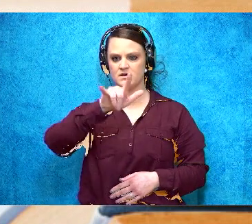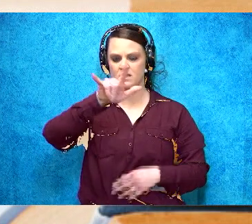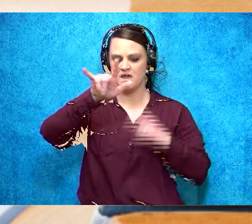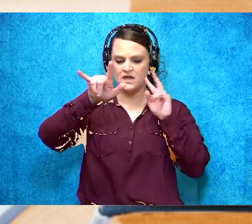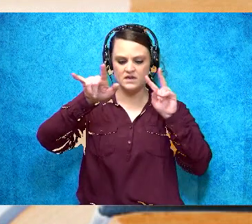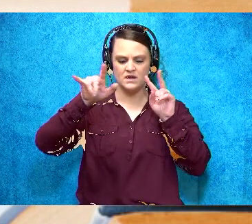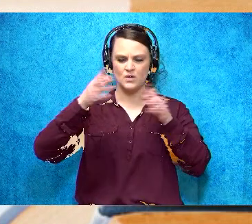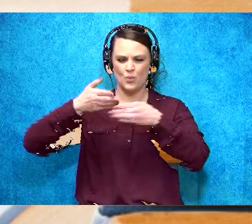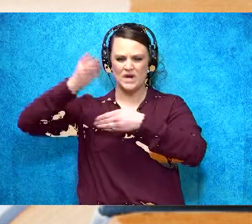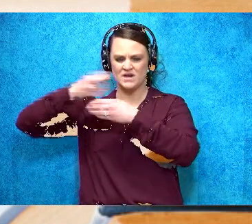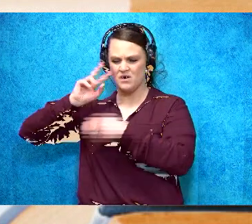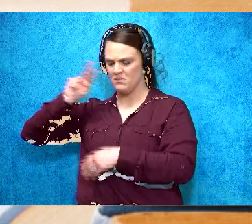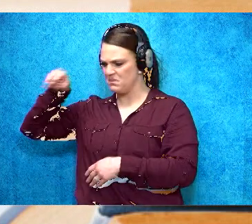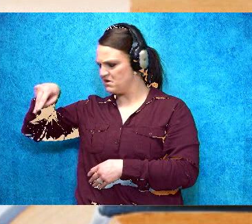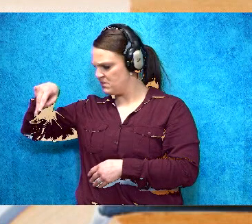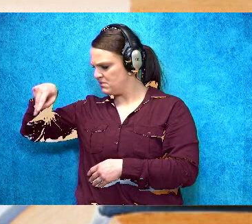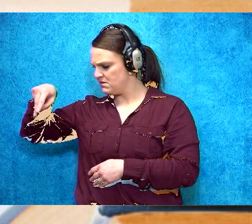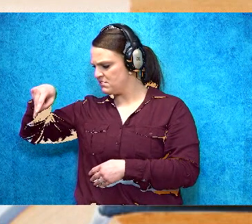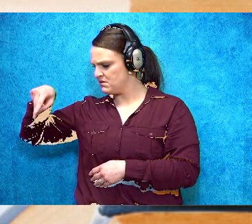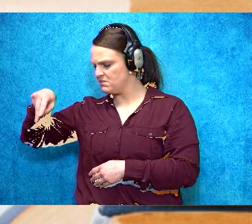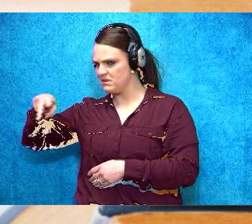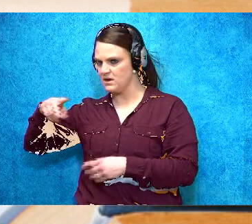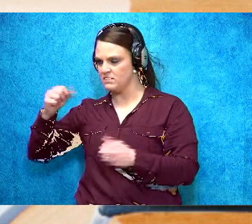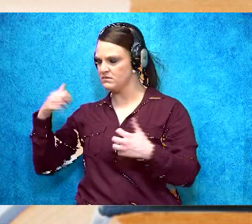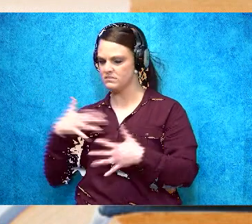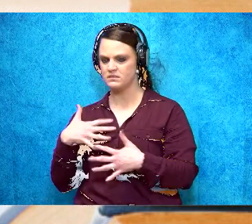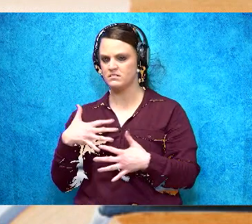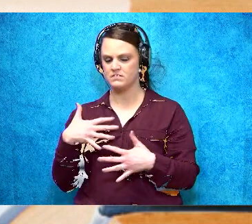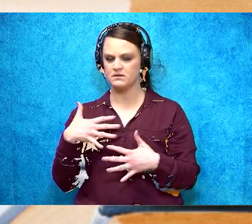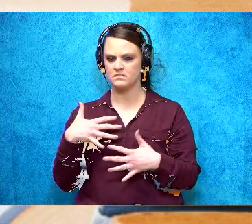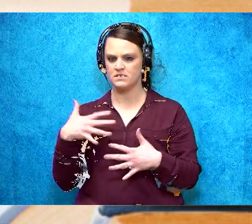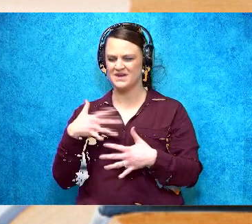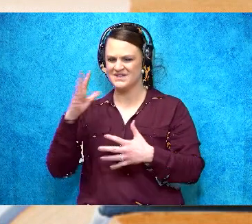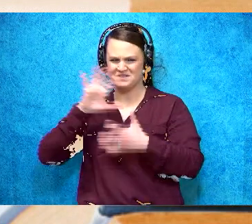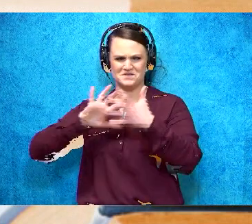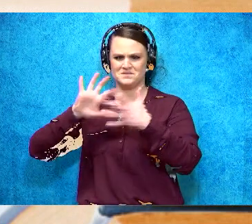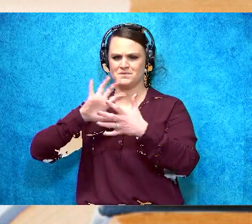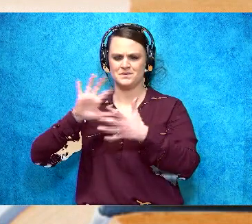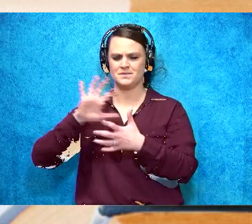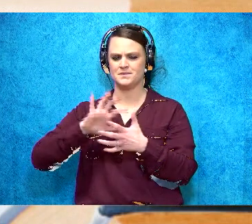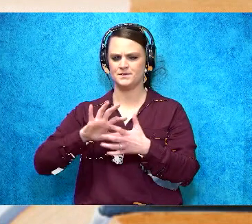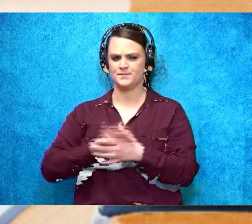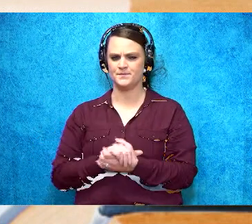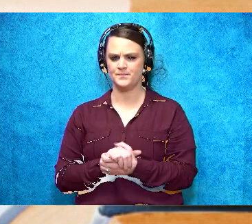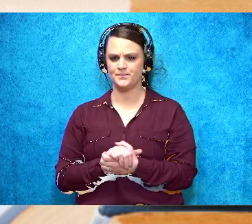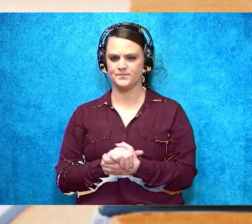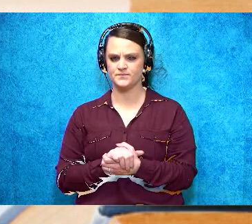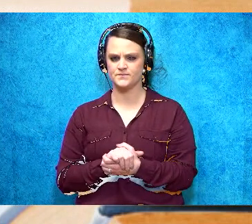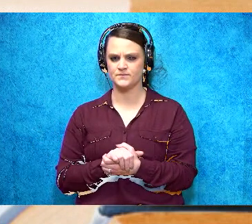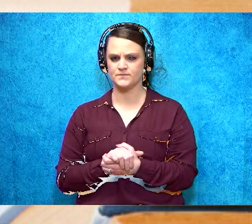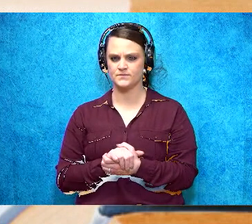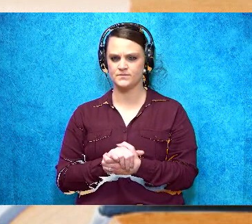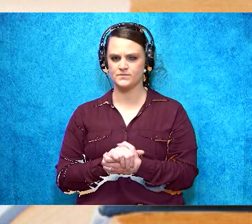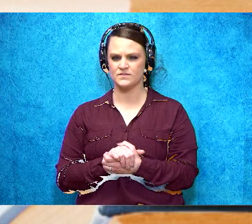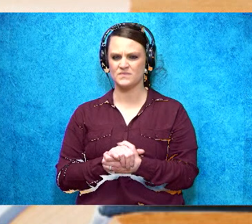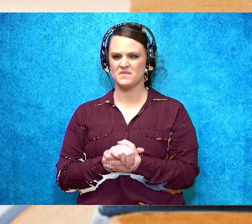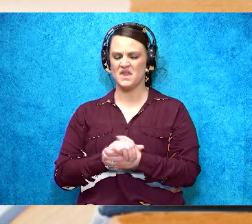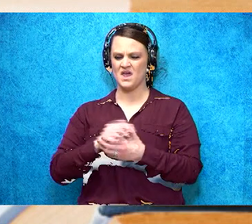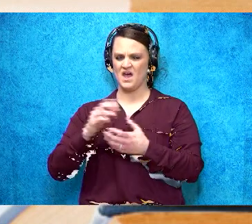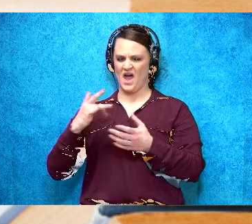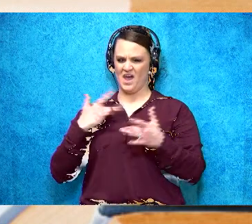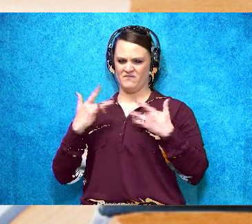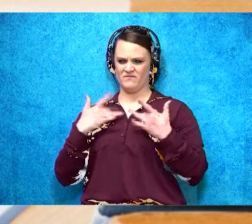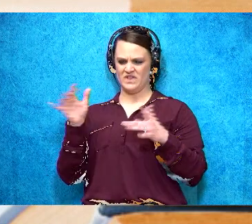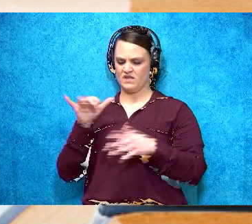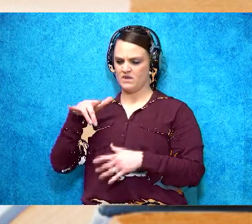at the window, out of the window. He was frightened and confused. They seemed to be changing